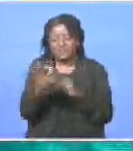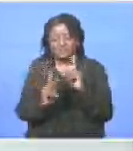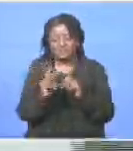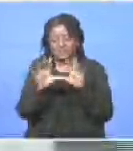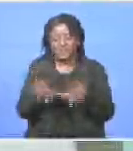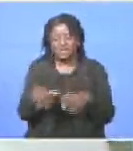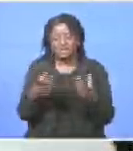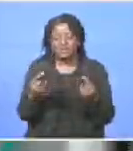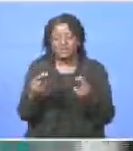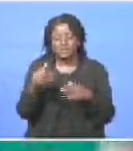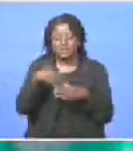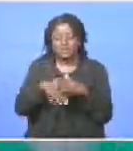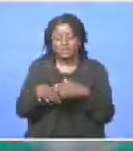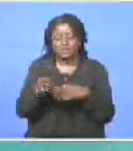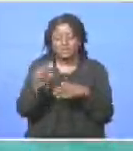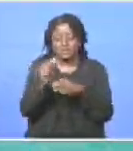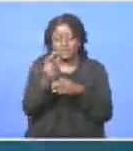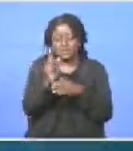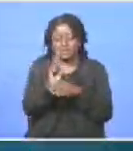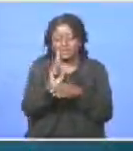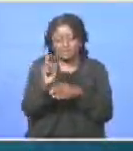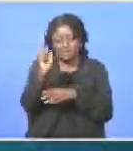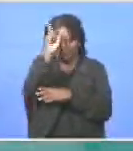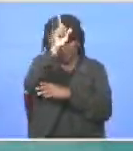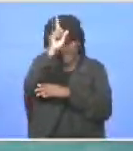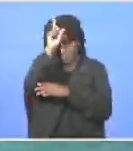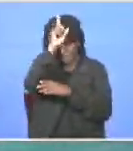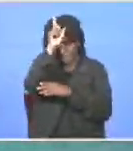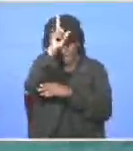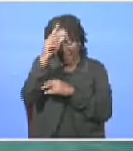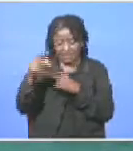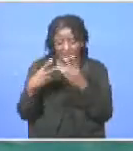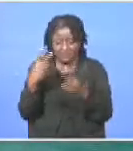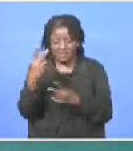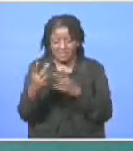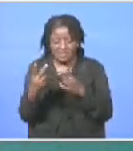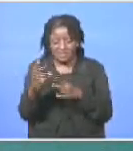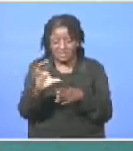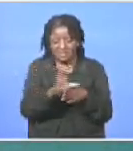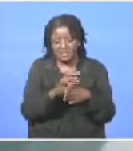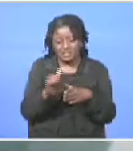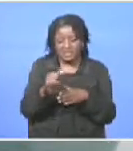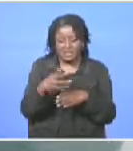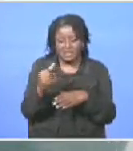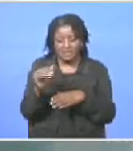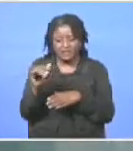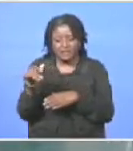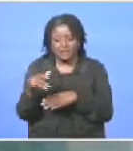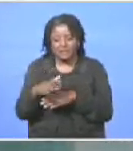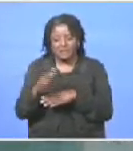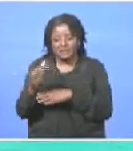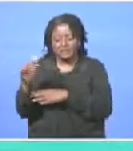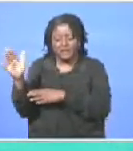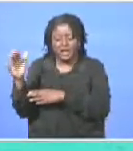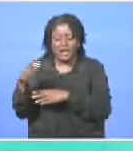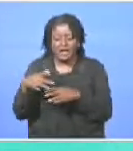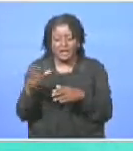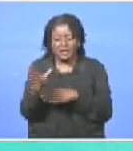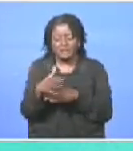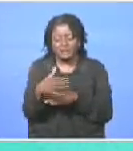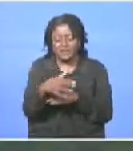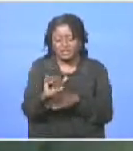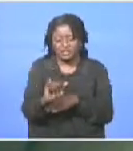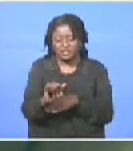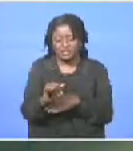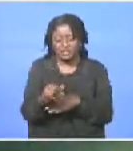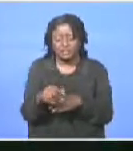the Keys, and fly fishing for bonefish. With so much pumped into the new campaign, the tourism minister stressed that cost